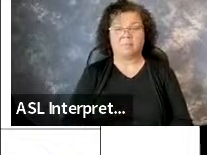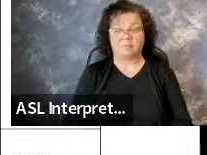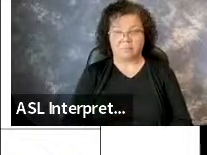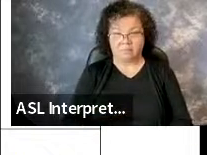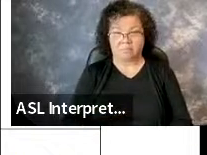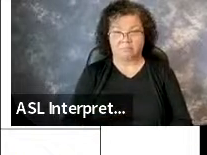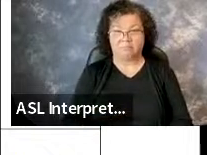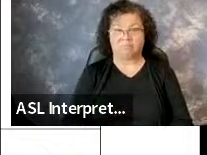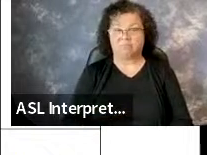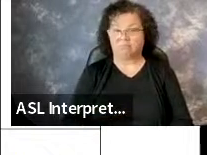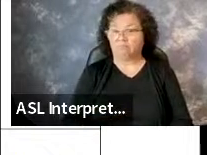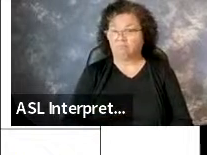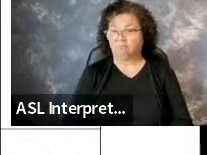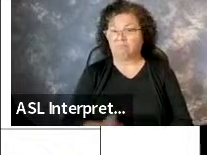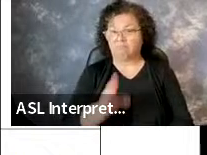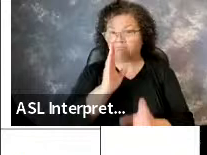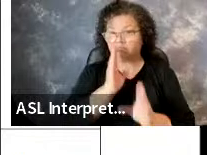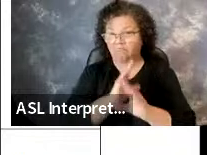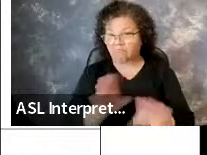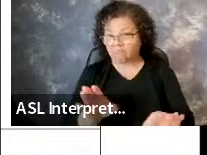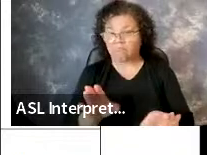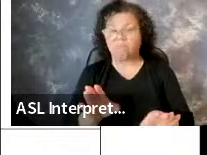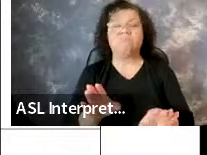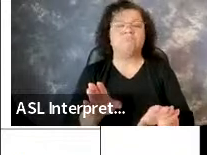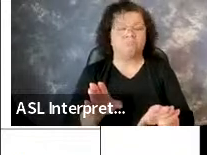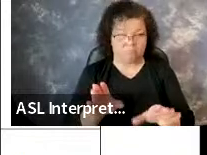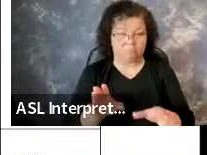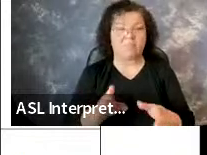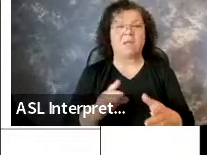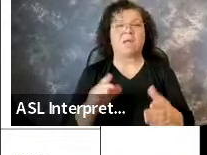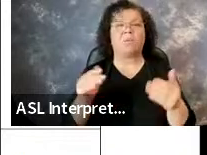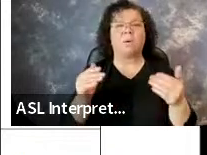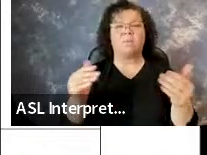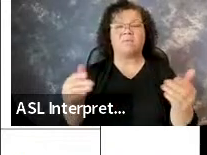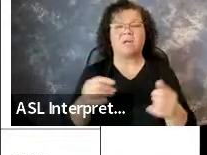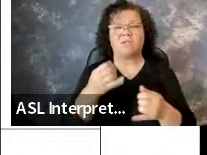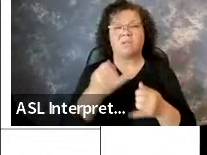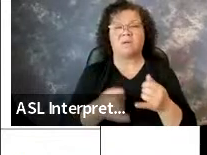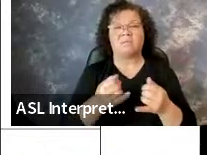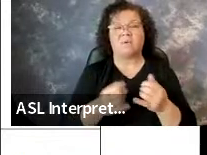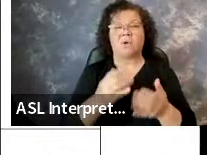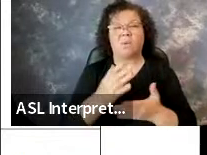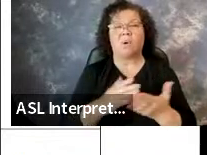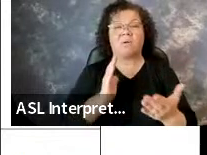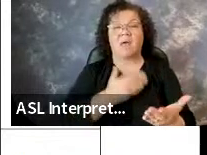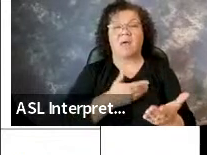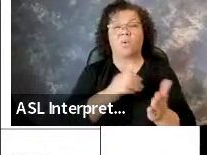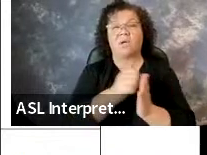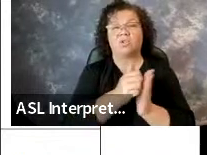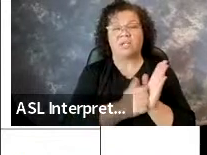Right. Seeing none, then we are going to move into the final part of our agenda. Can I get the final slides, please?